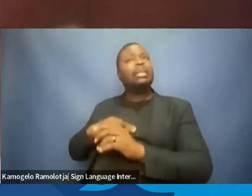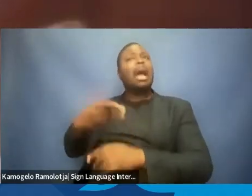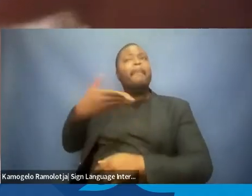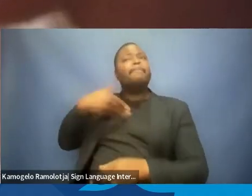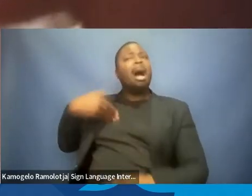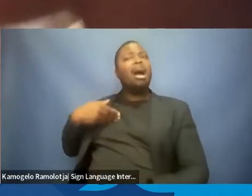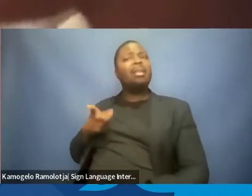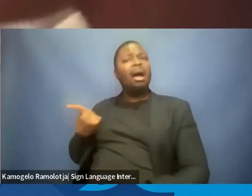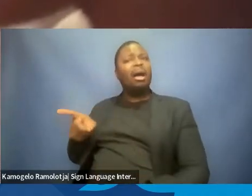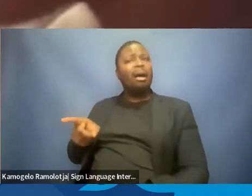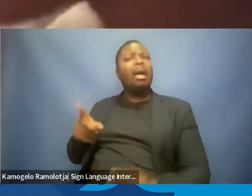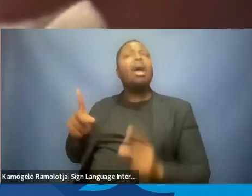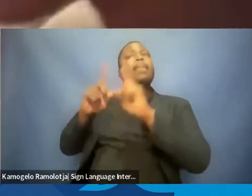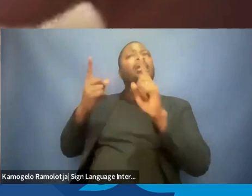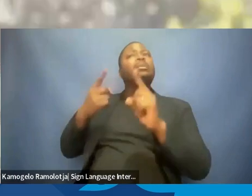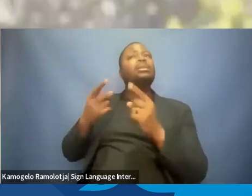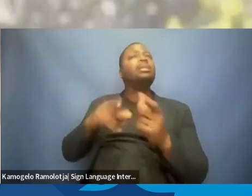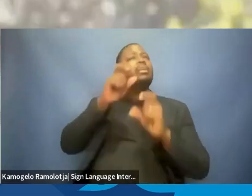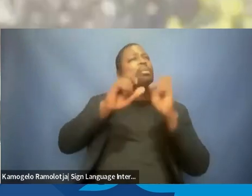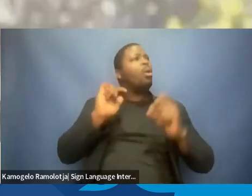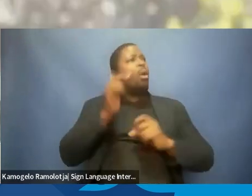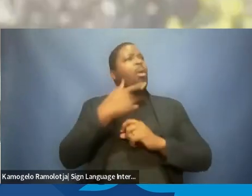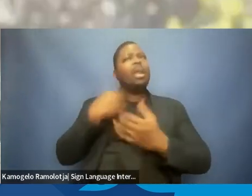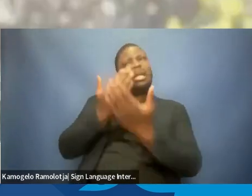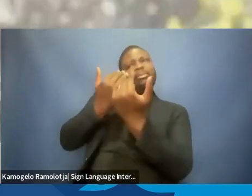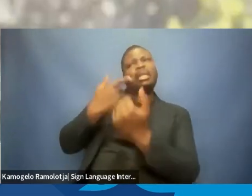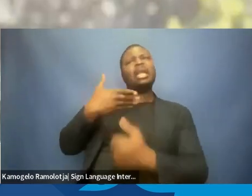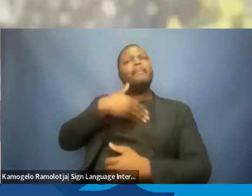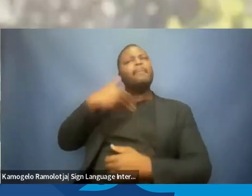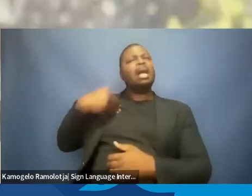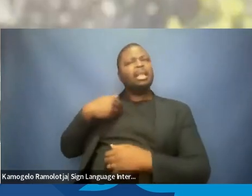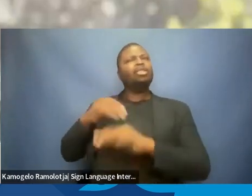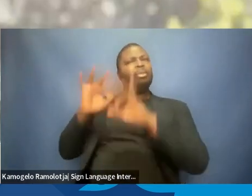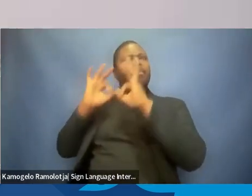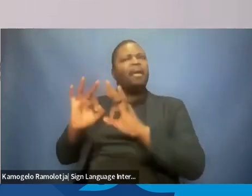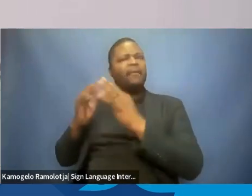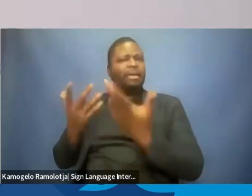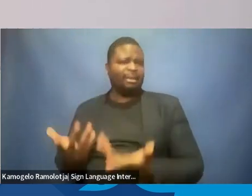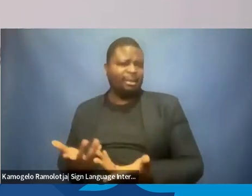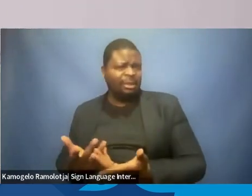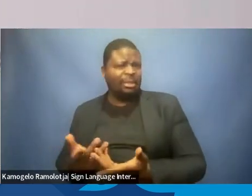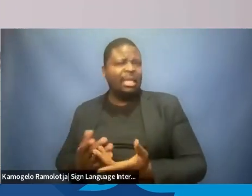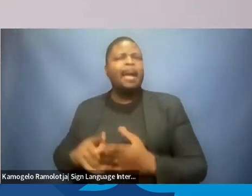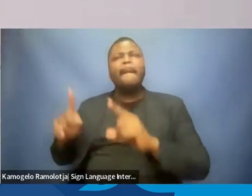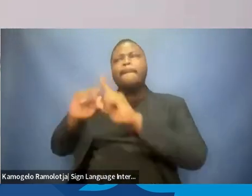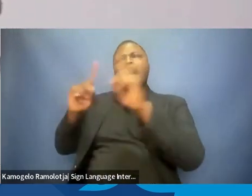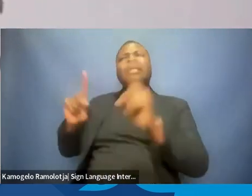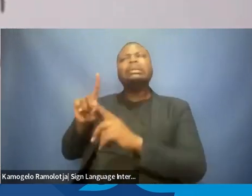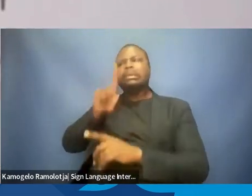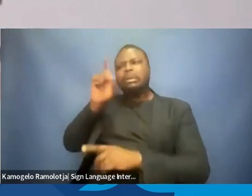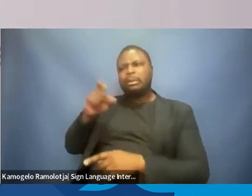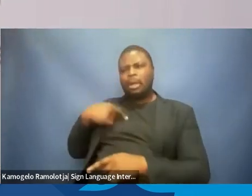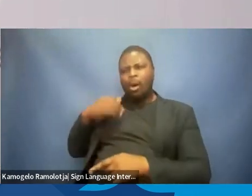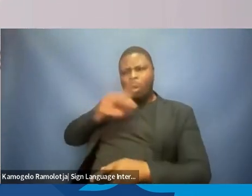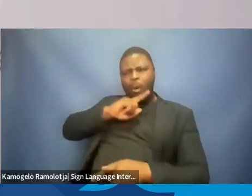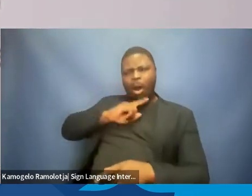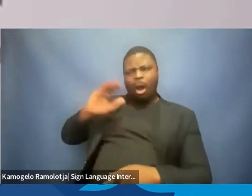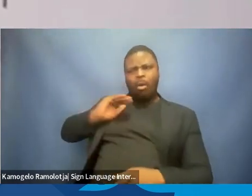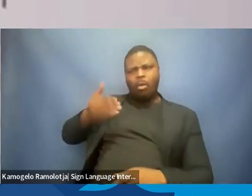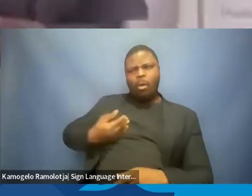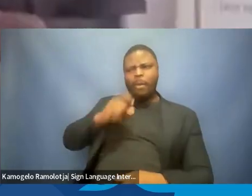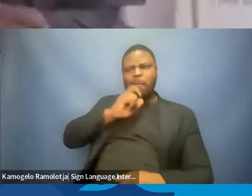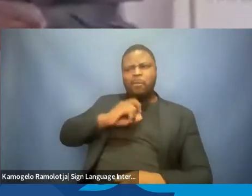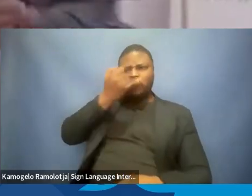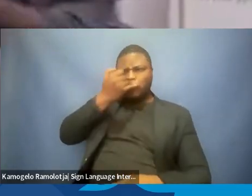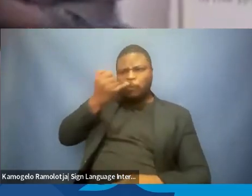everyone is associating drug use as the taboo. Why using drugs as a woman? So if we have services like this that give them,